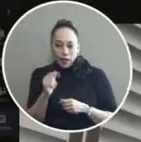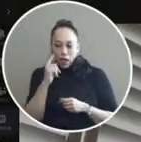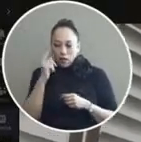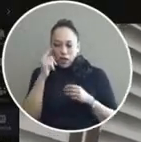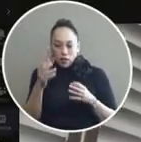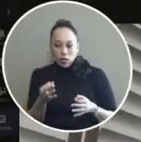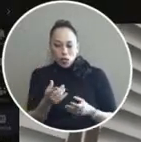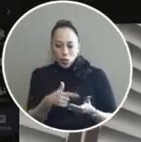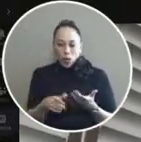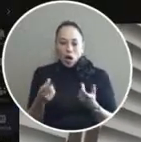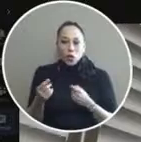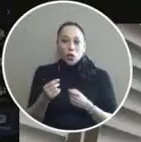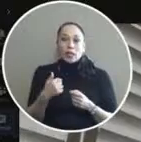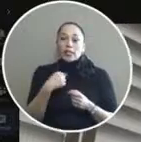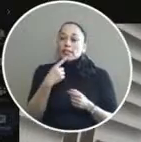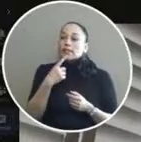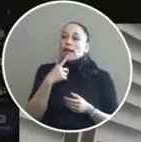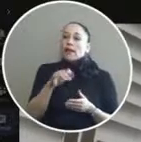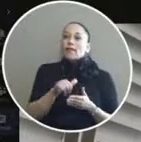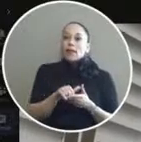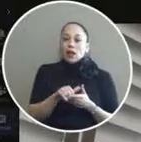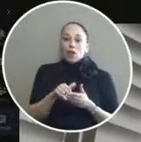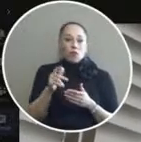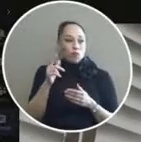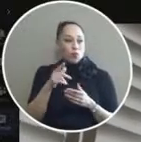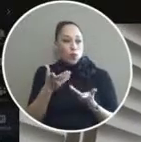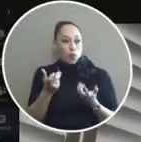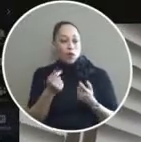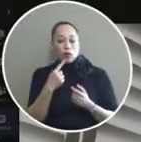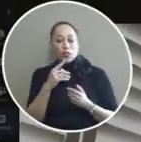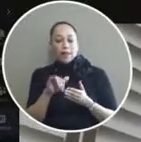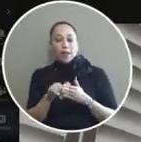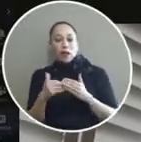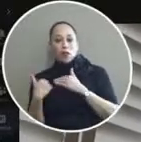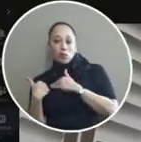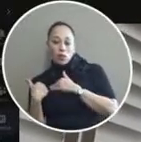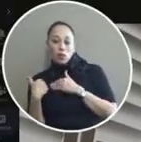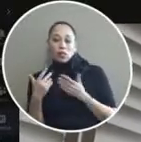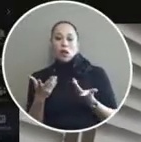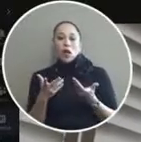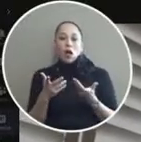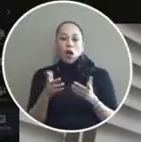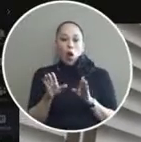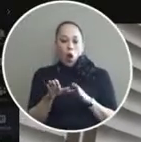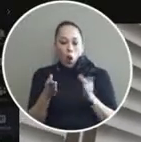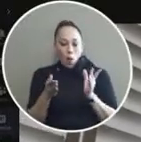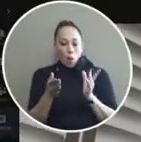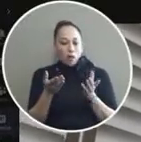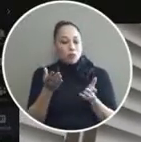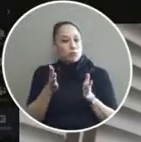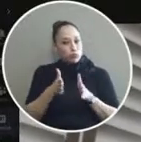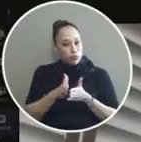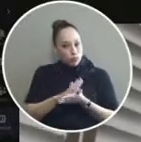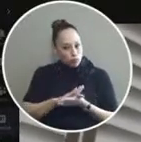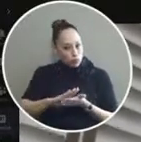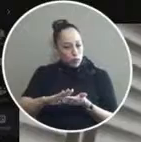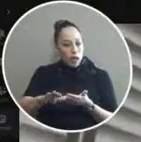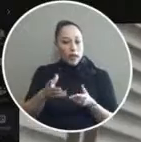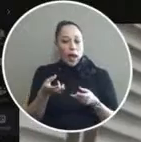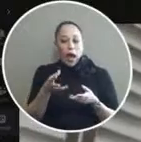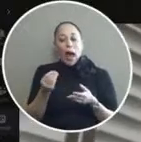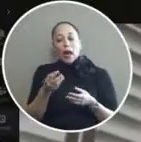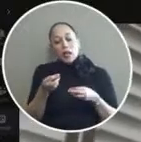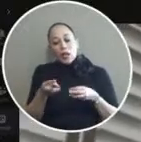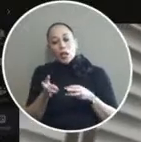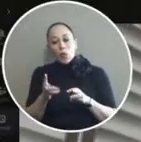decisions that we make. So when we say we want to open up responsibly, and we want to open up delicately, and that we want to open up in a way